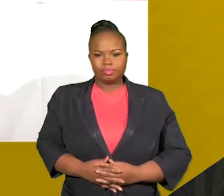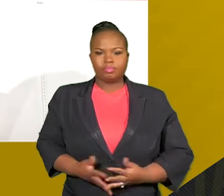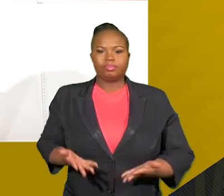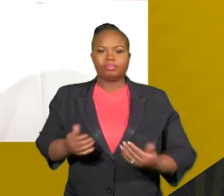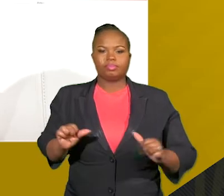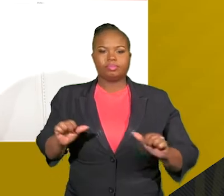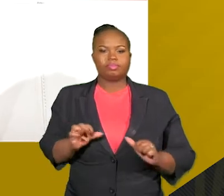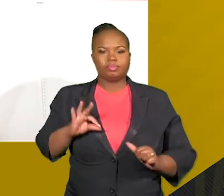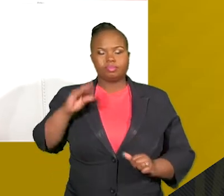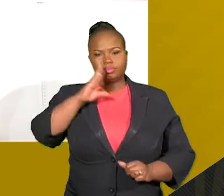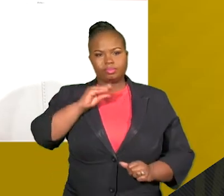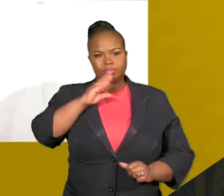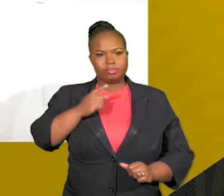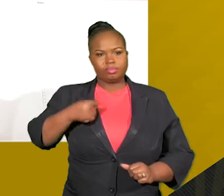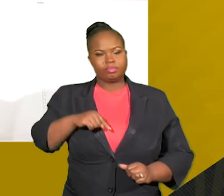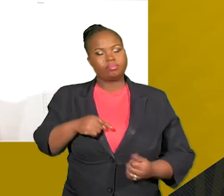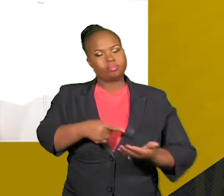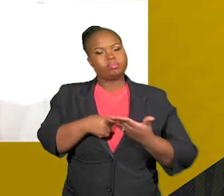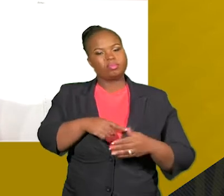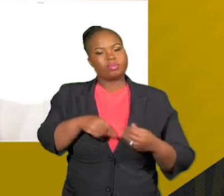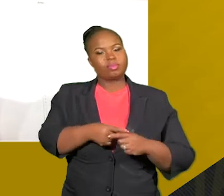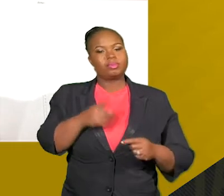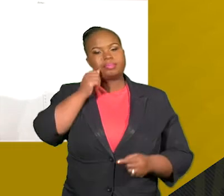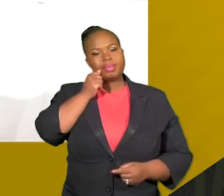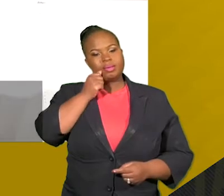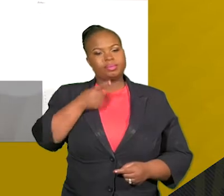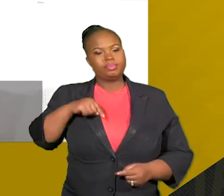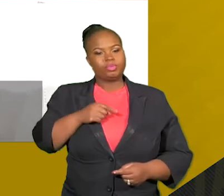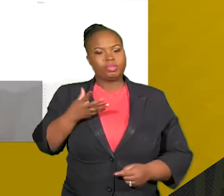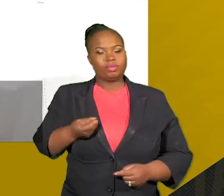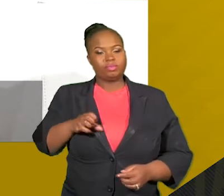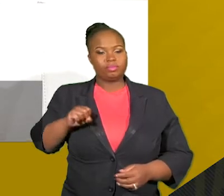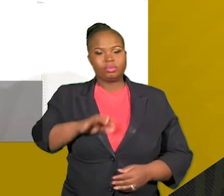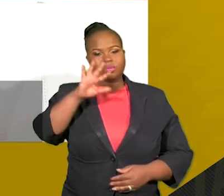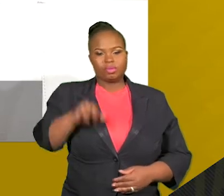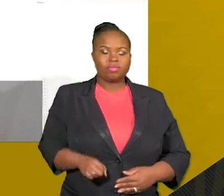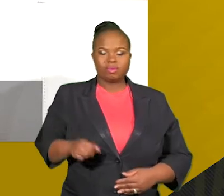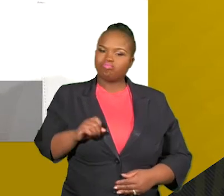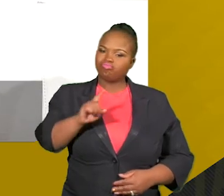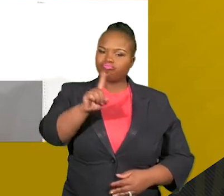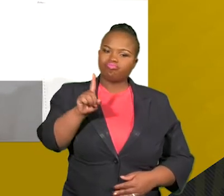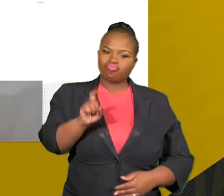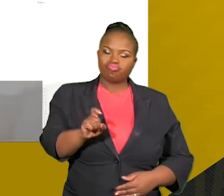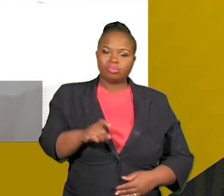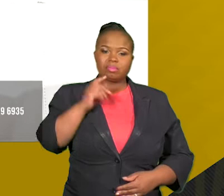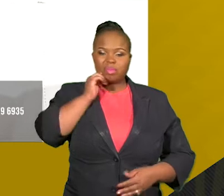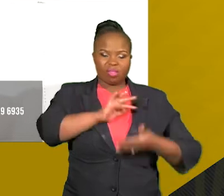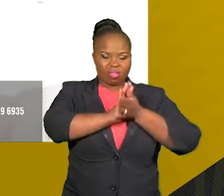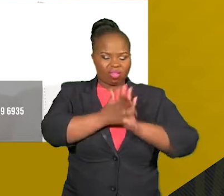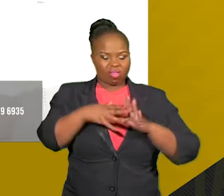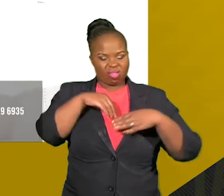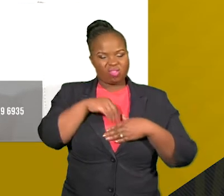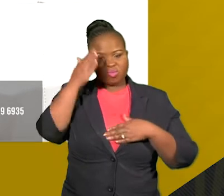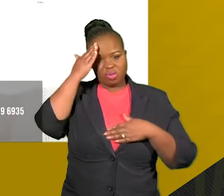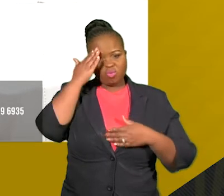Welcome back to Daily Thetha. The society of South Africa today. Repeat the question: are they broken? Do they know who they